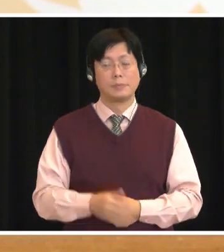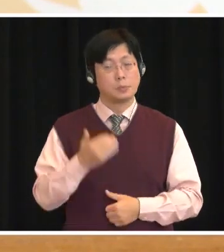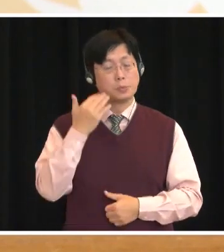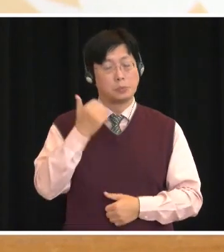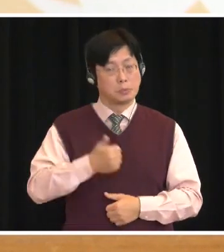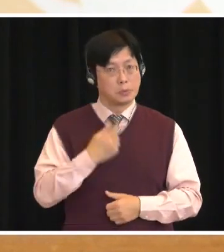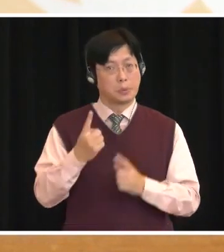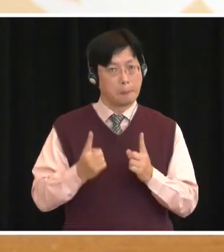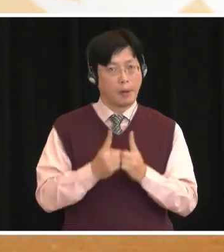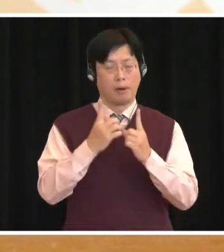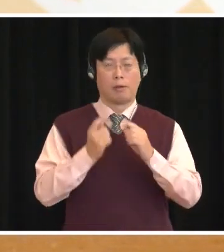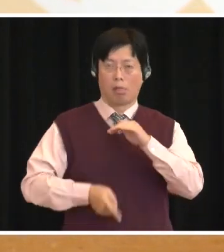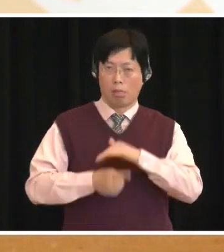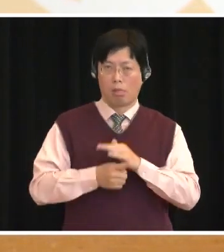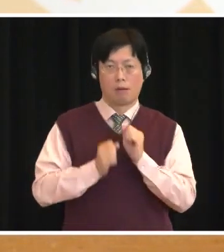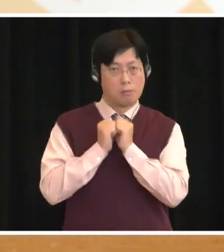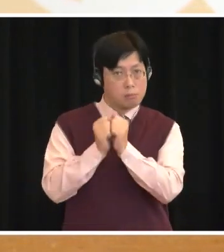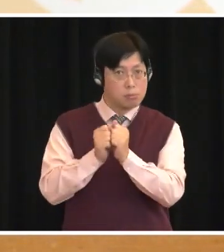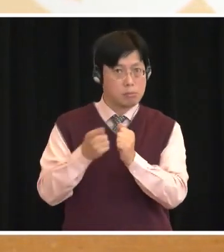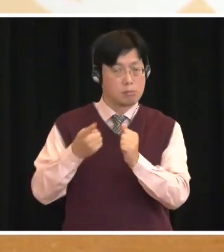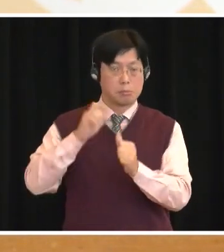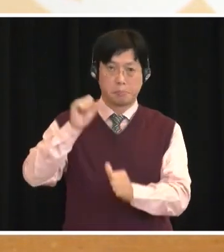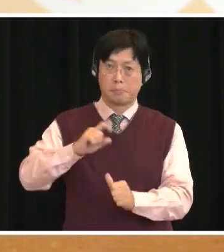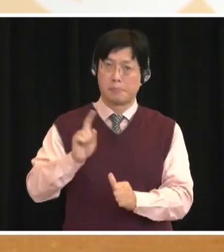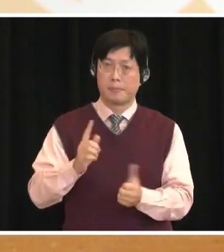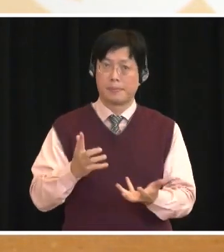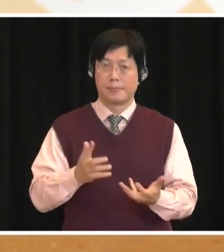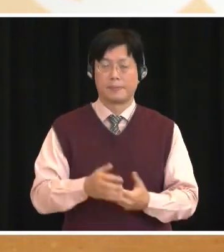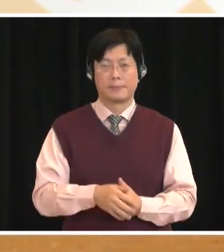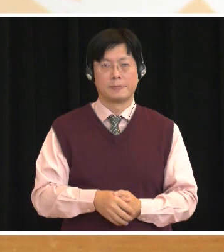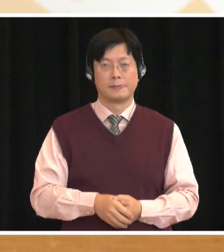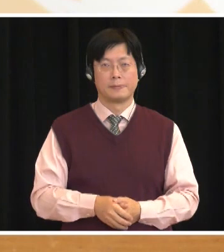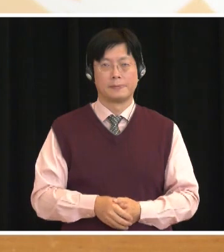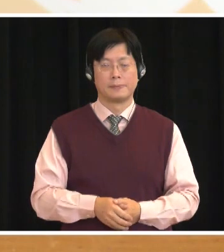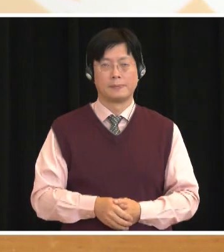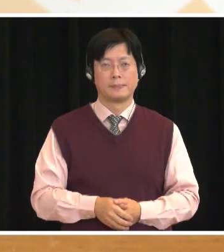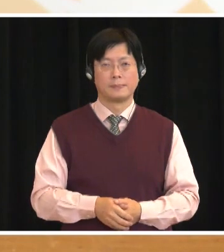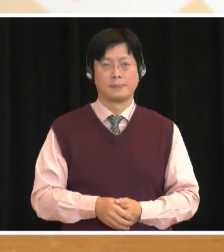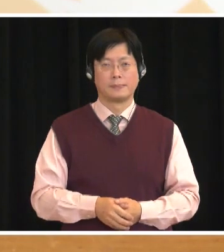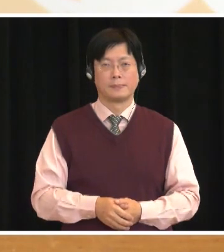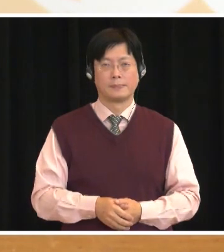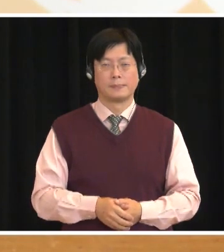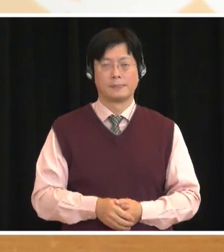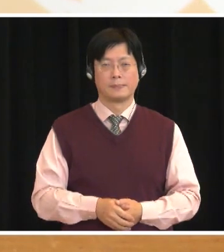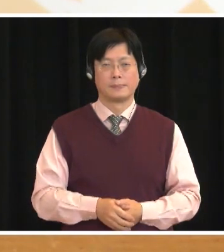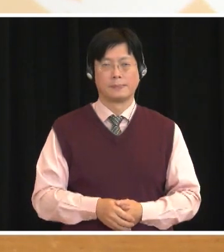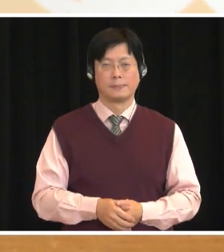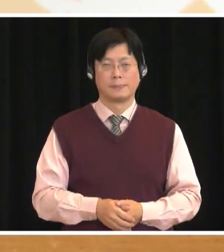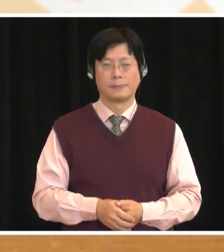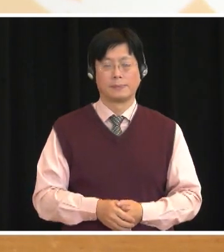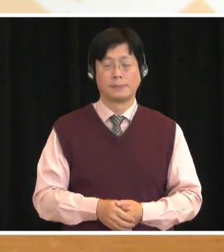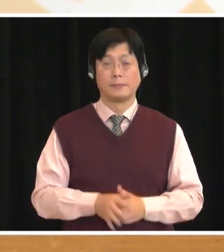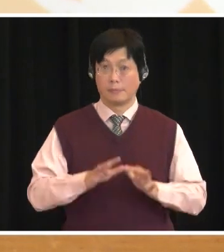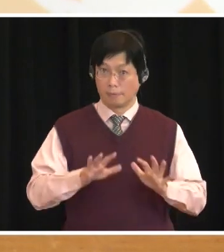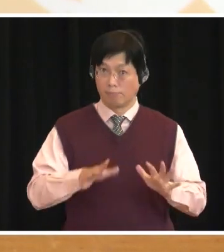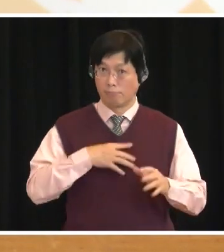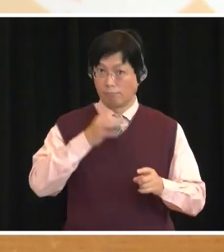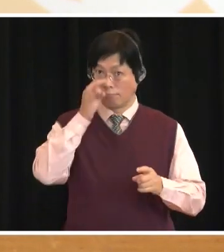So first about the category of 7 to 12.